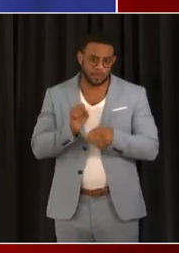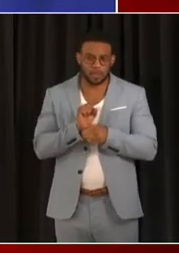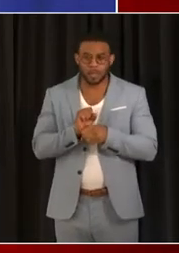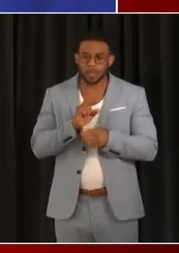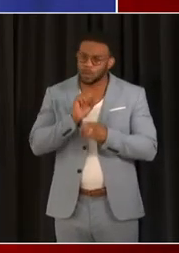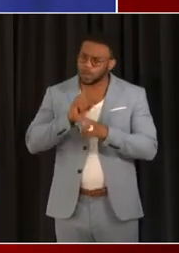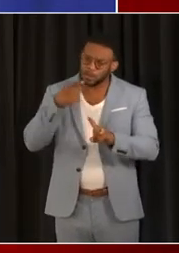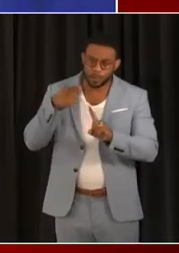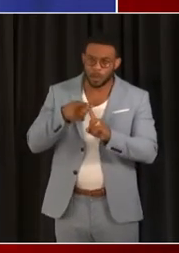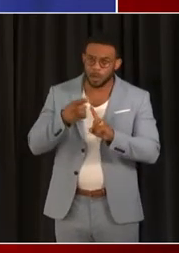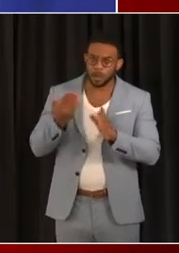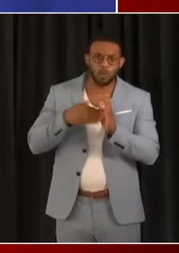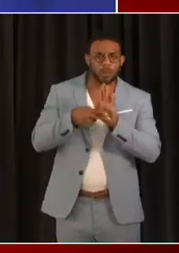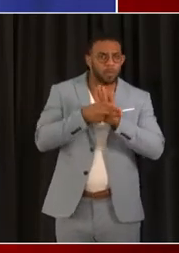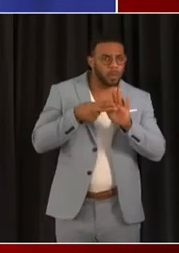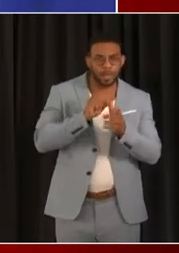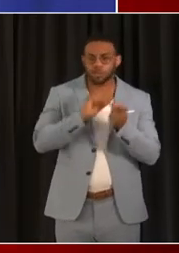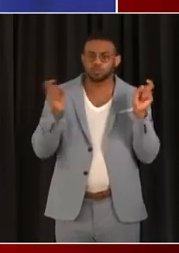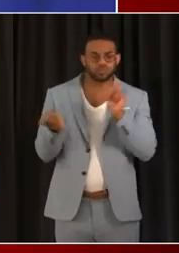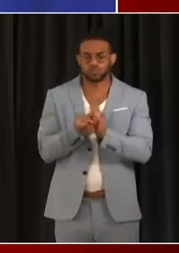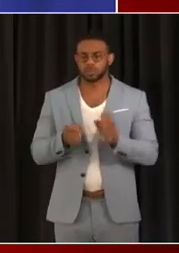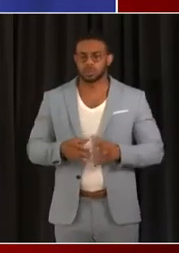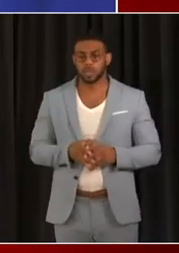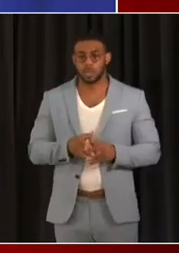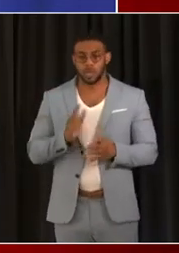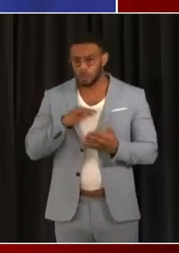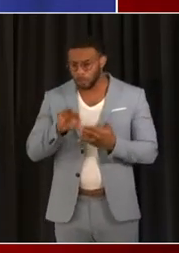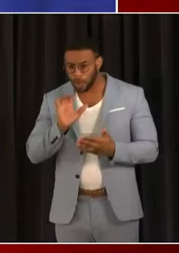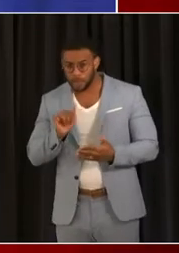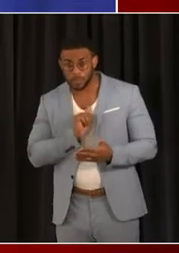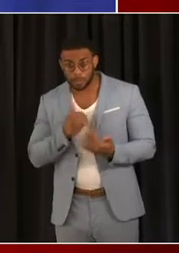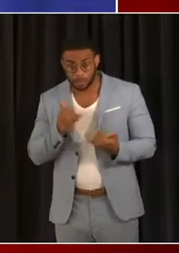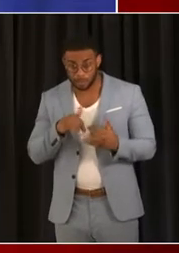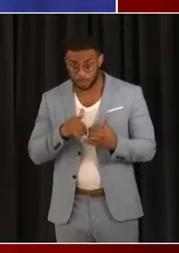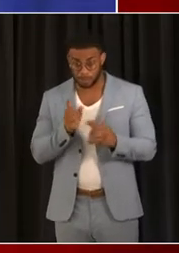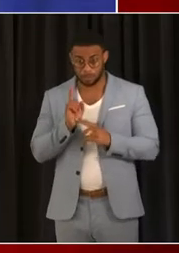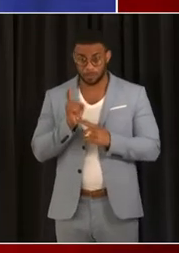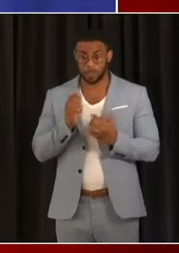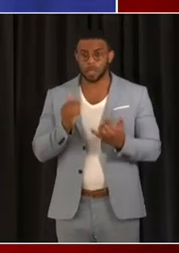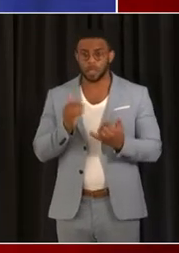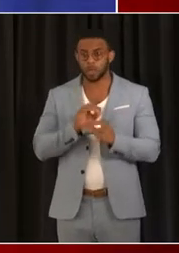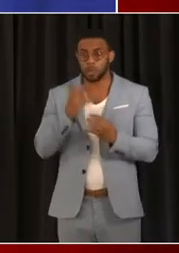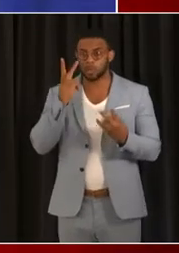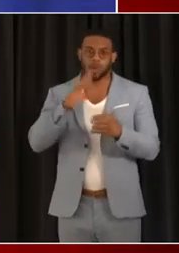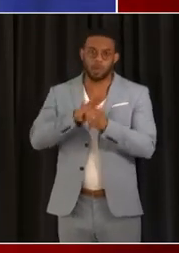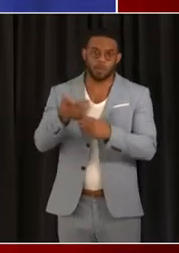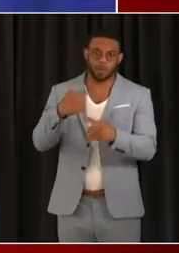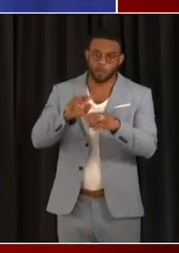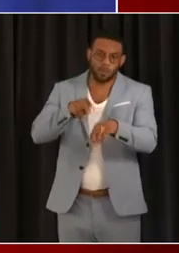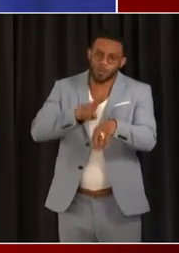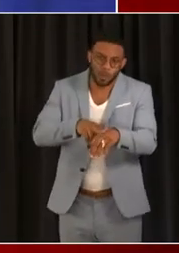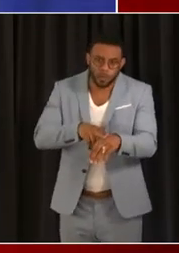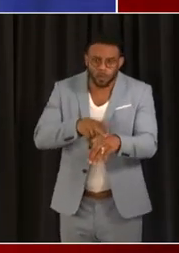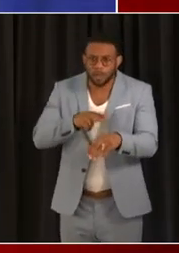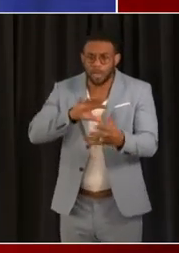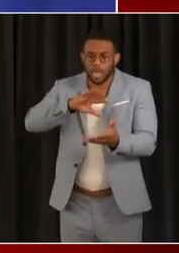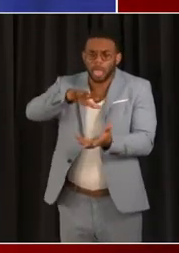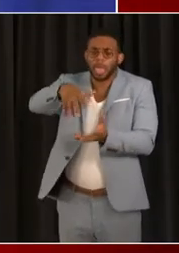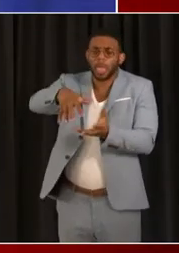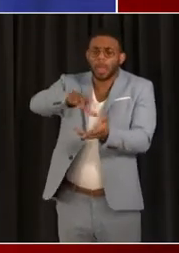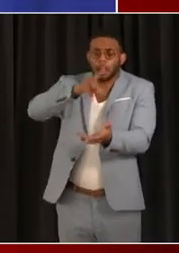tenure, it's really been about rebranding and transformation. And where we find ourselves in this moment, certainly no one saw COVID coming. We didn't have that